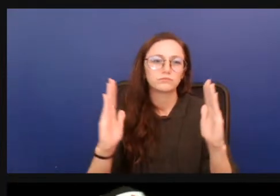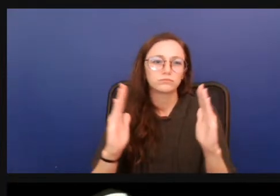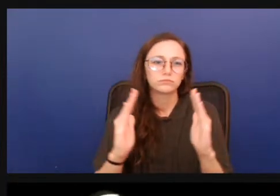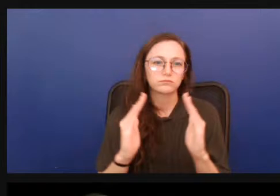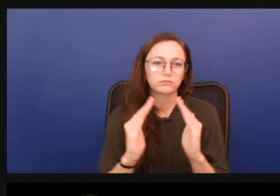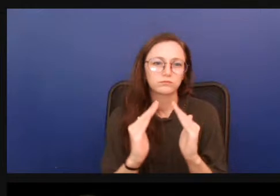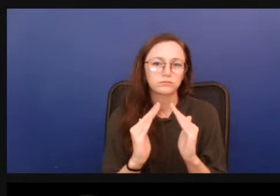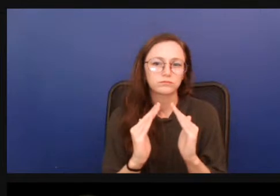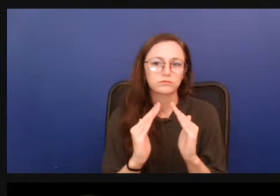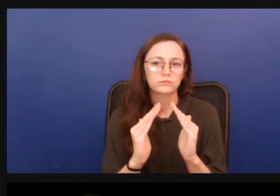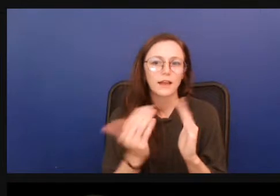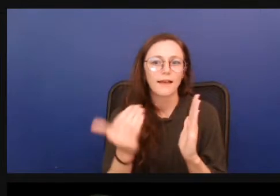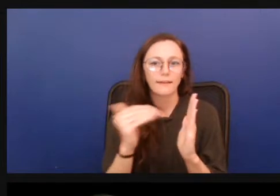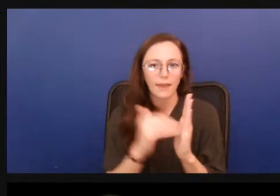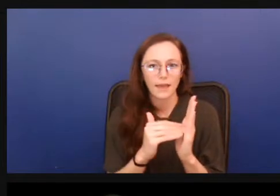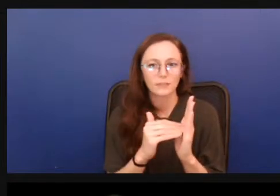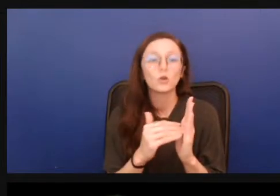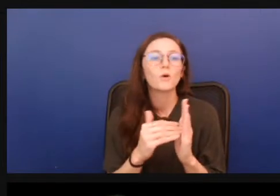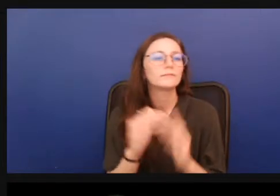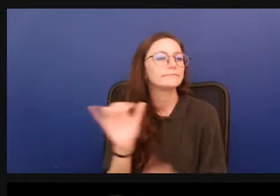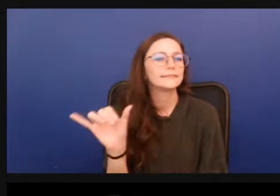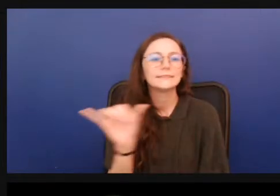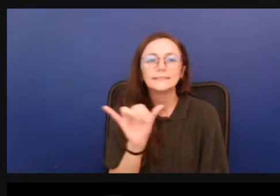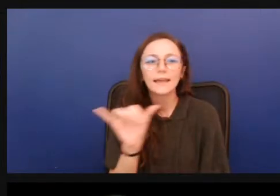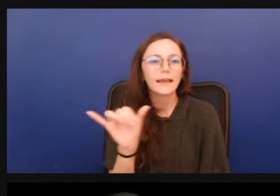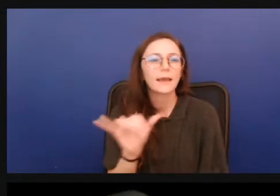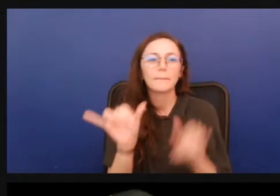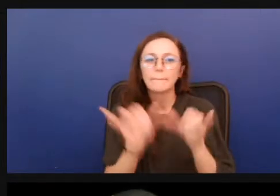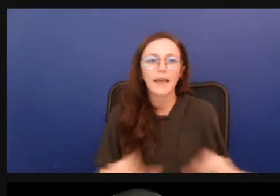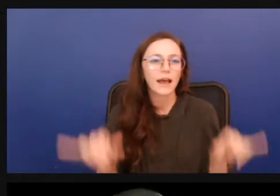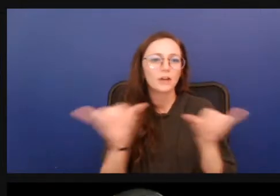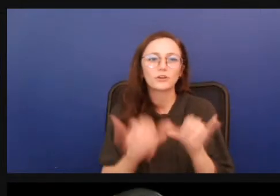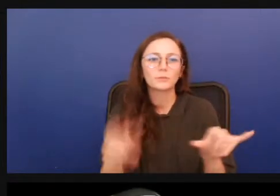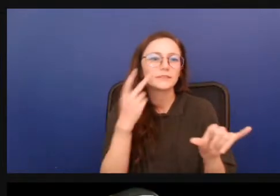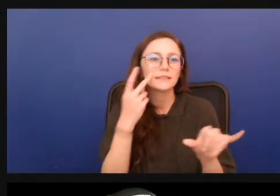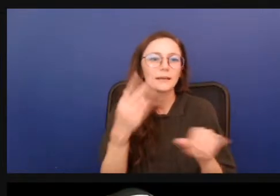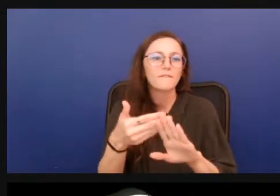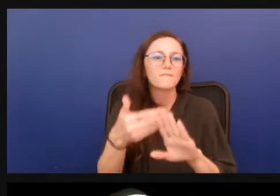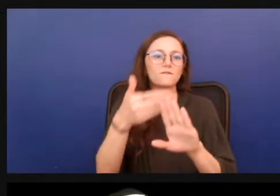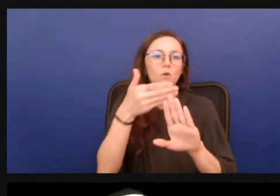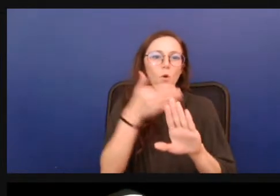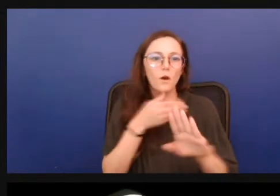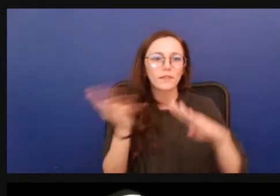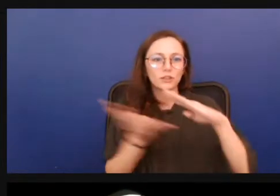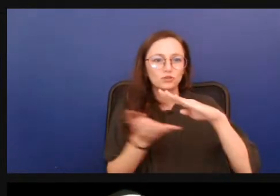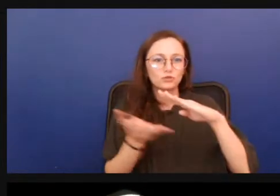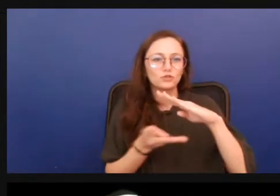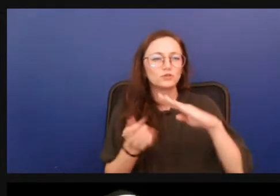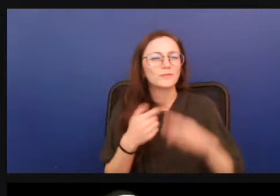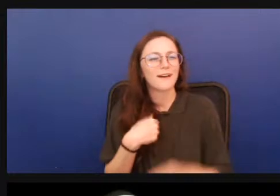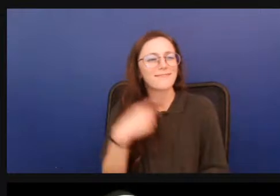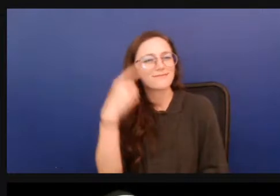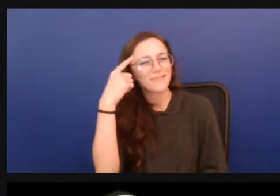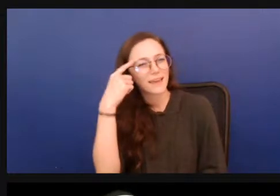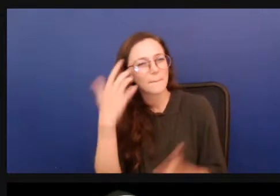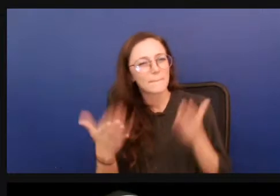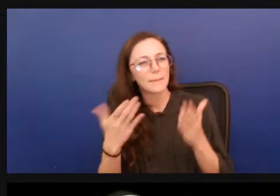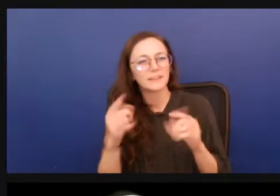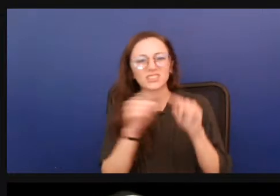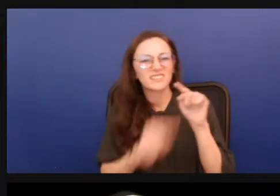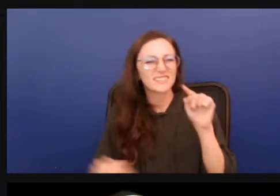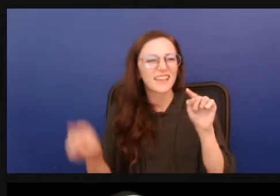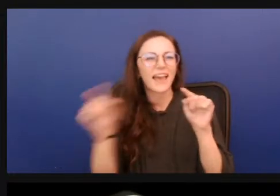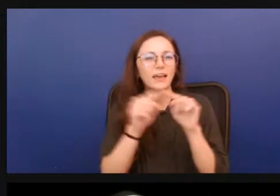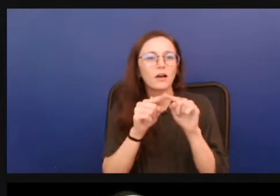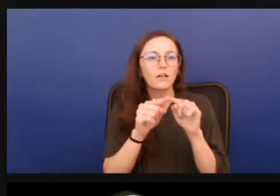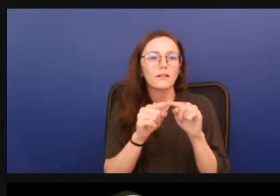This is the same pattern we were seeing before the intrusion, so I lean towards it's probably a deflation-inflation cycle. We'll have to wait and see,